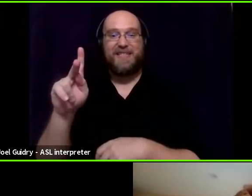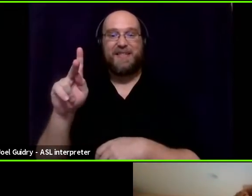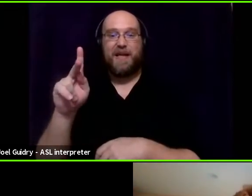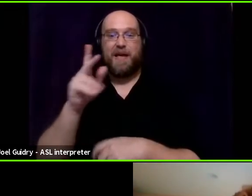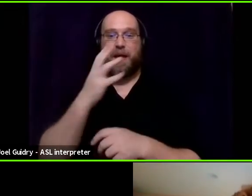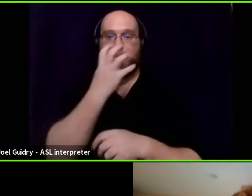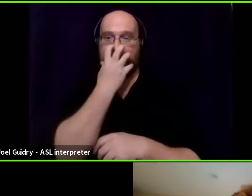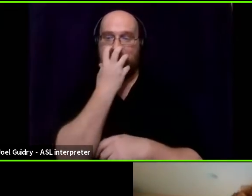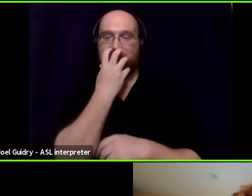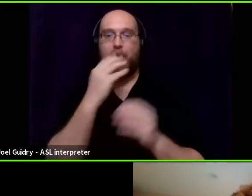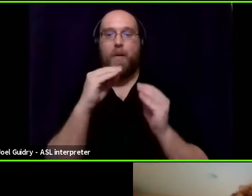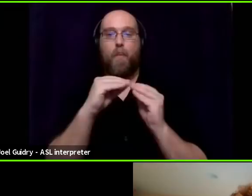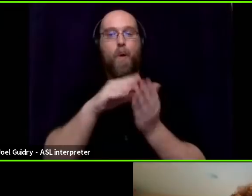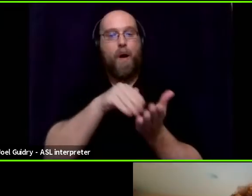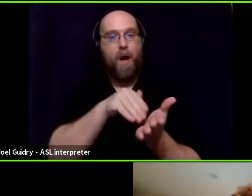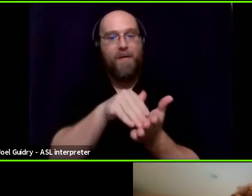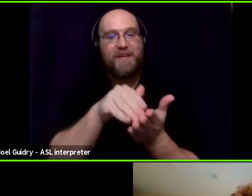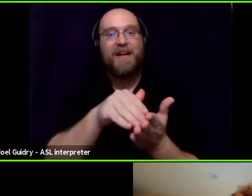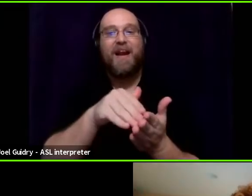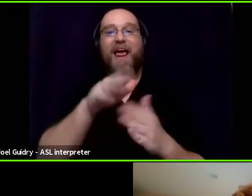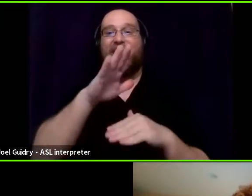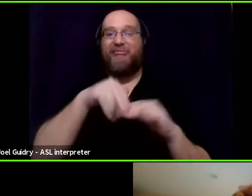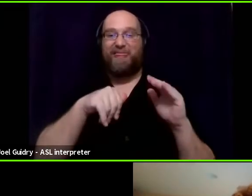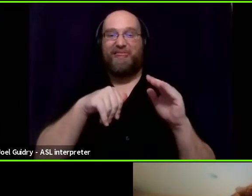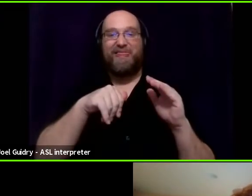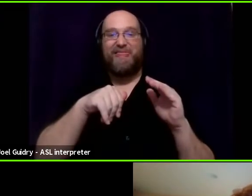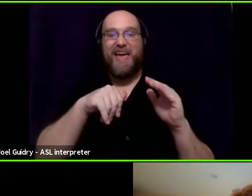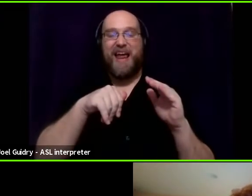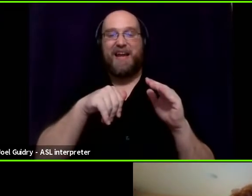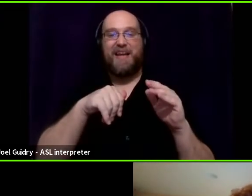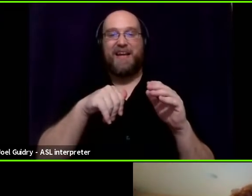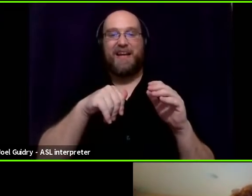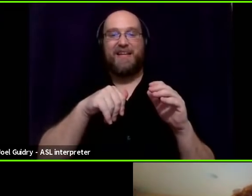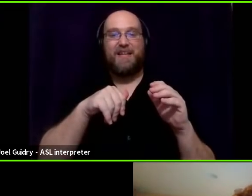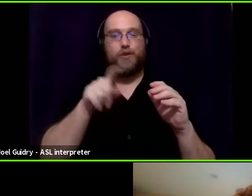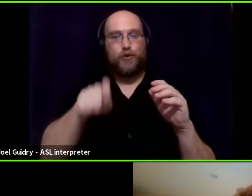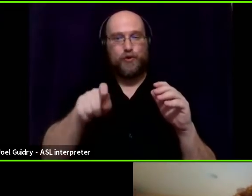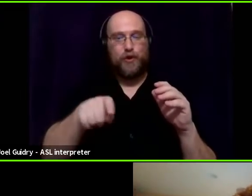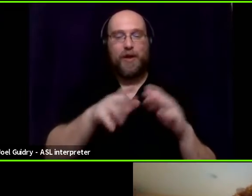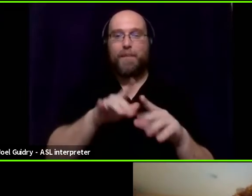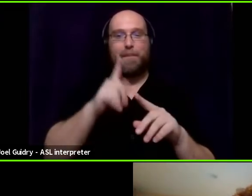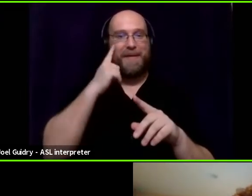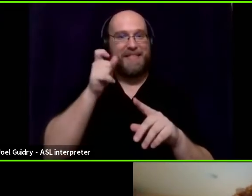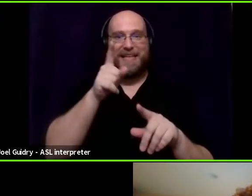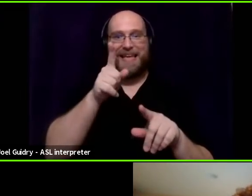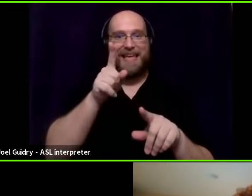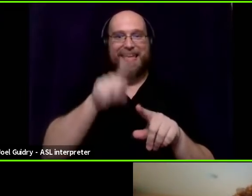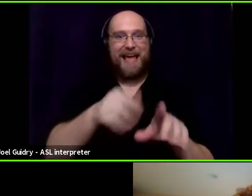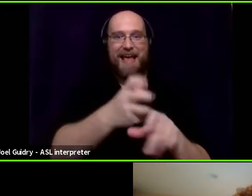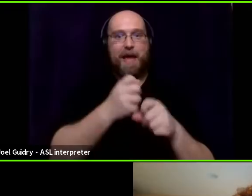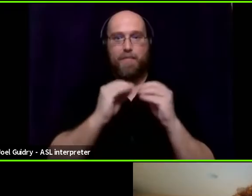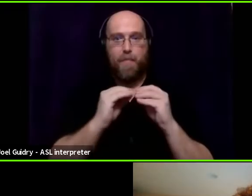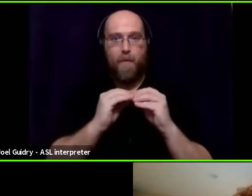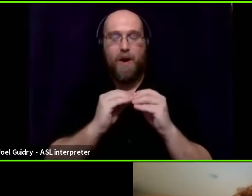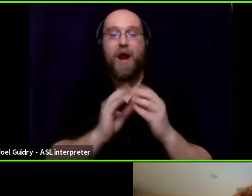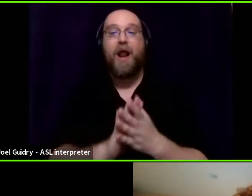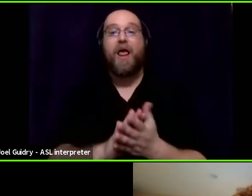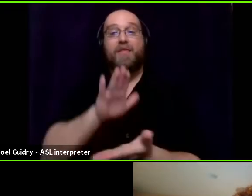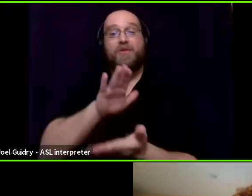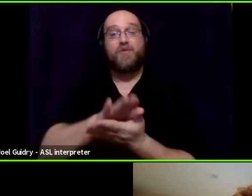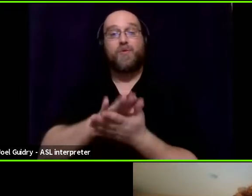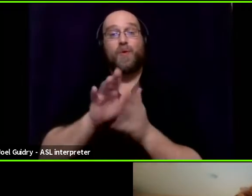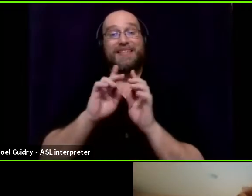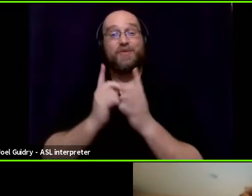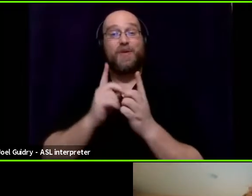than advised because they couldn't get them. In a school, your district must provide the appropriate mask for you every